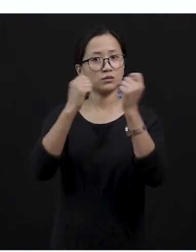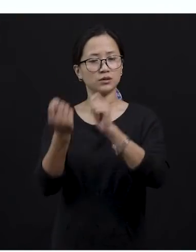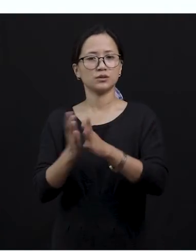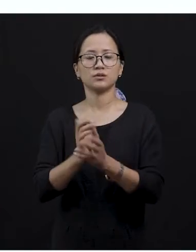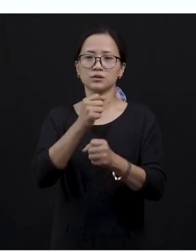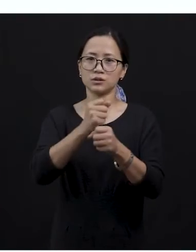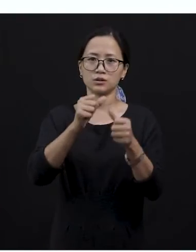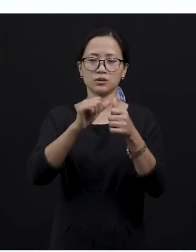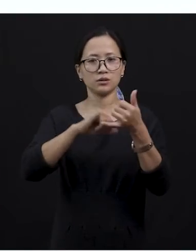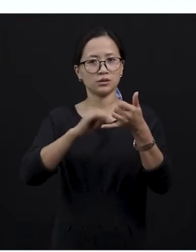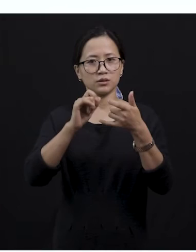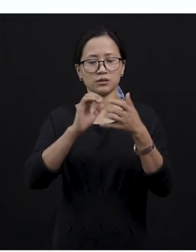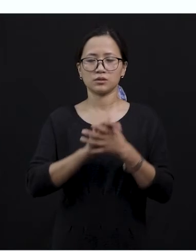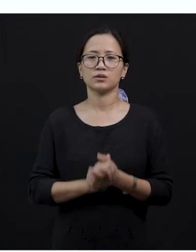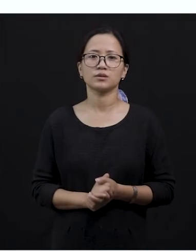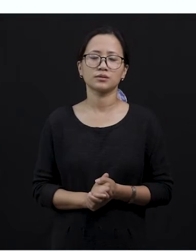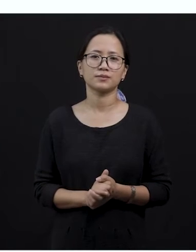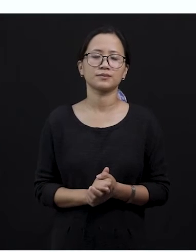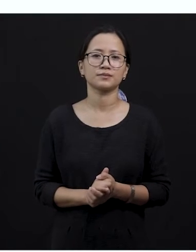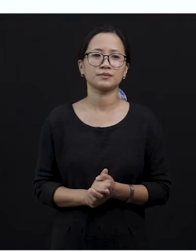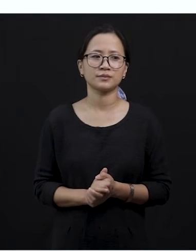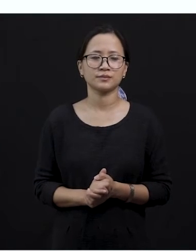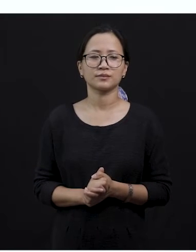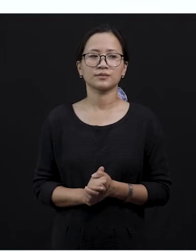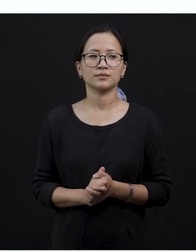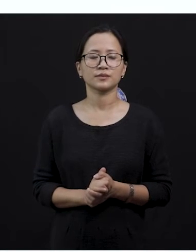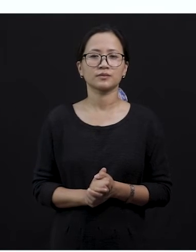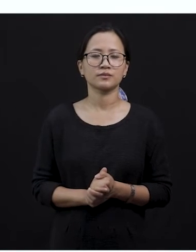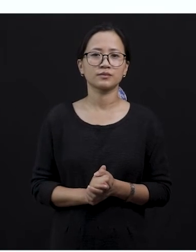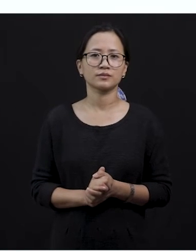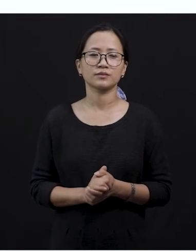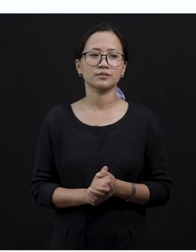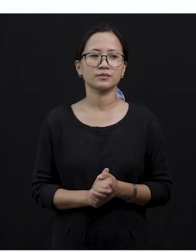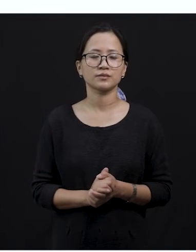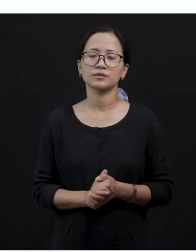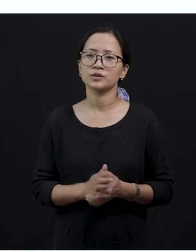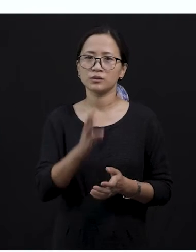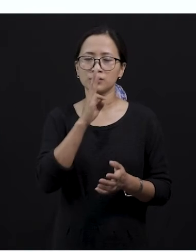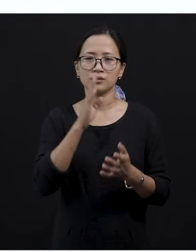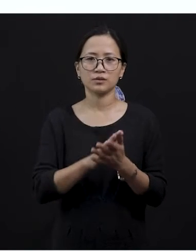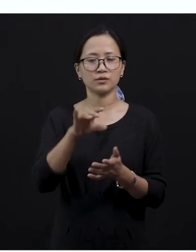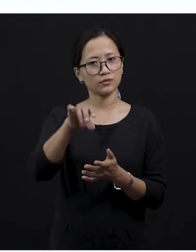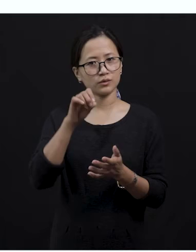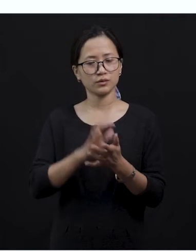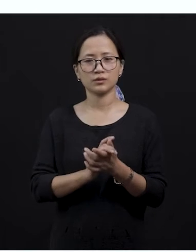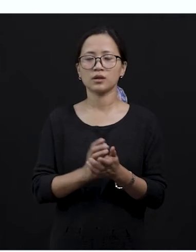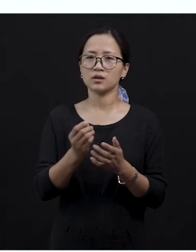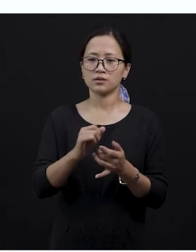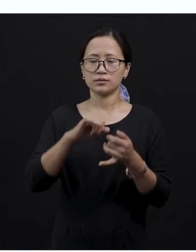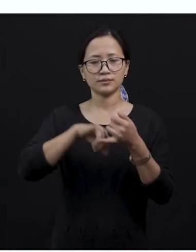gas and gone. Poof, disappeared. So water can be found in solid